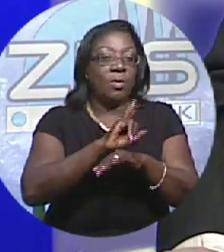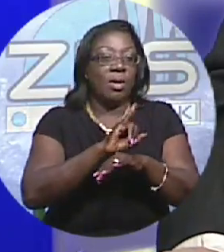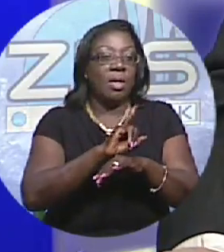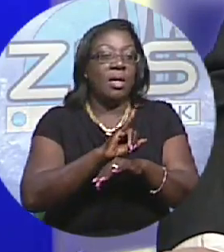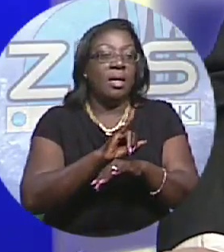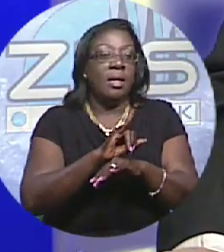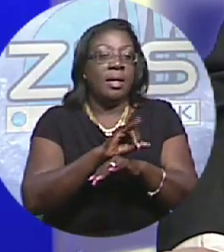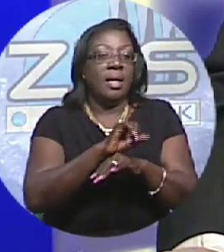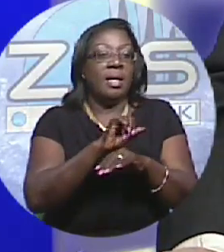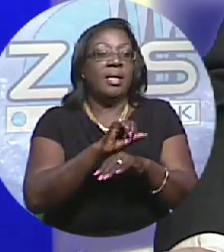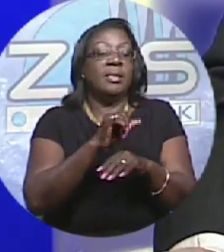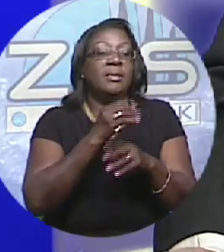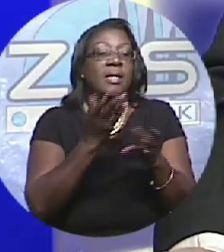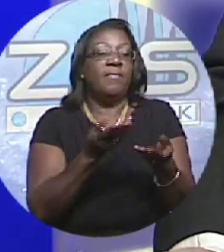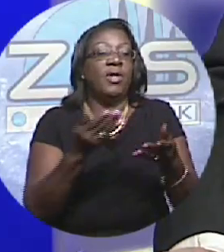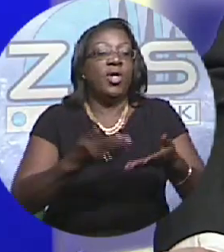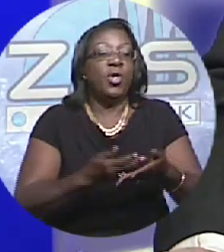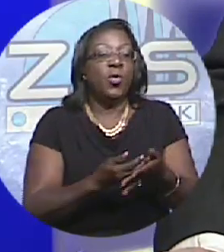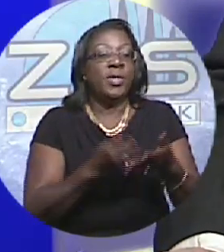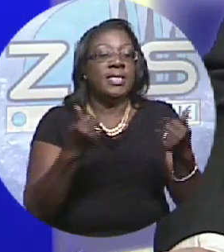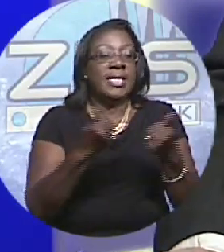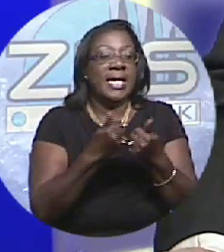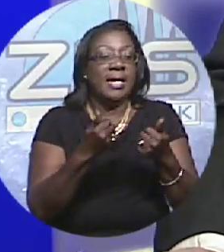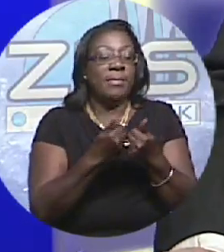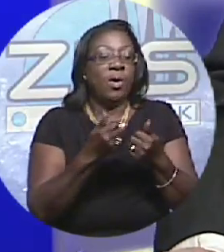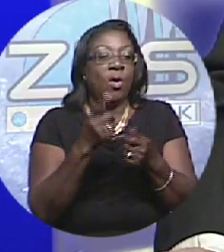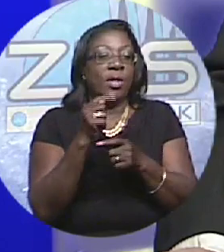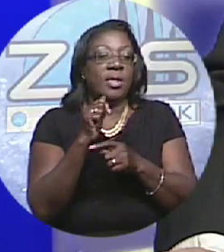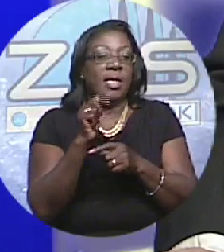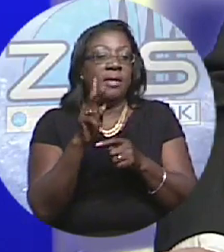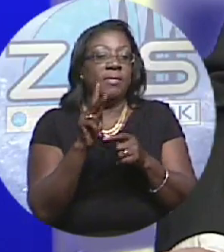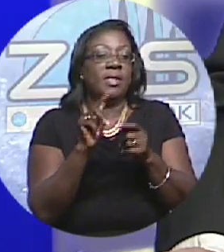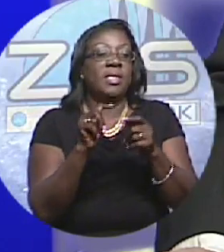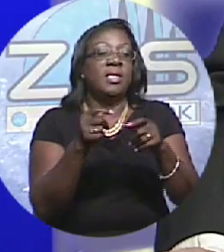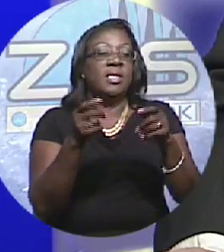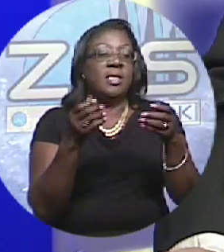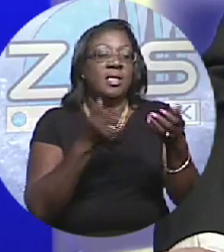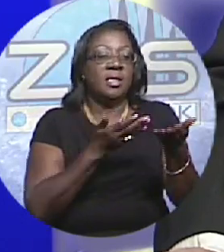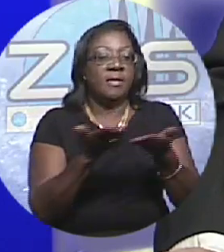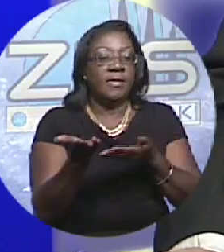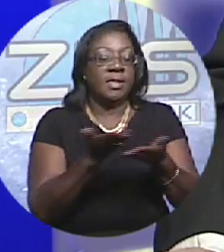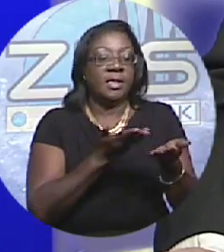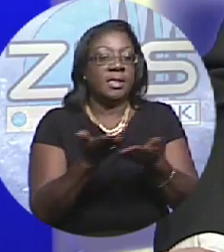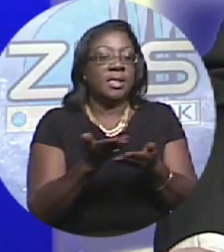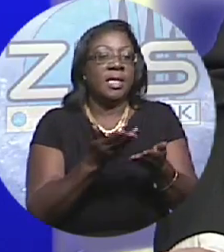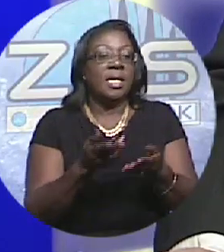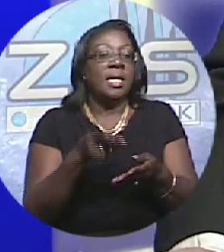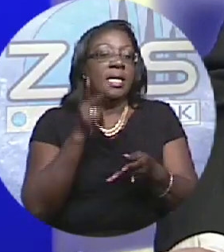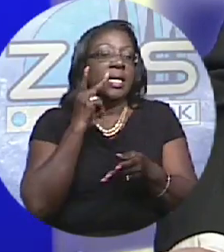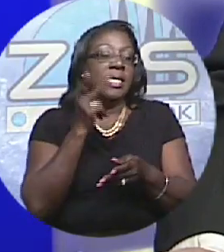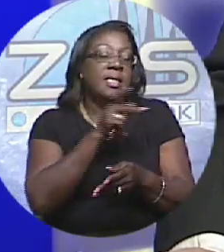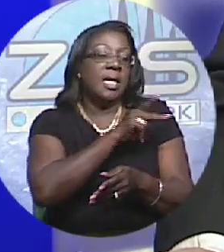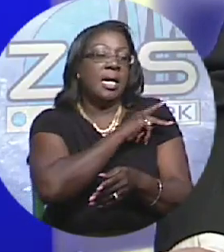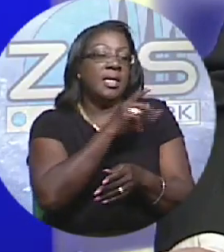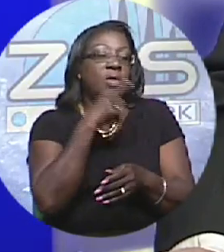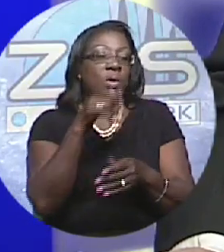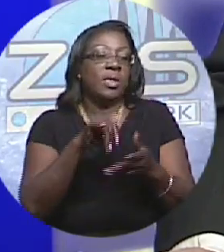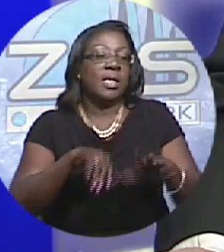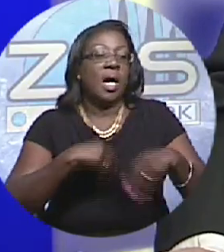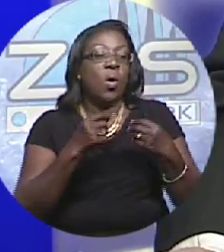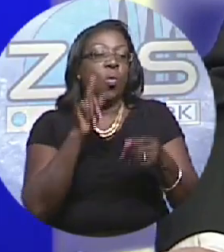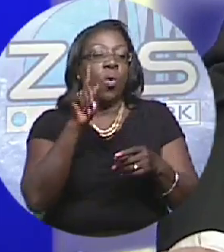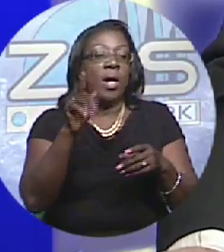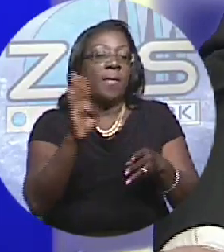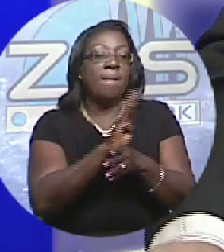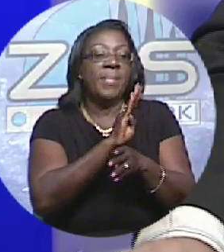game in television services. In tonight's BTC Island Connection, Keishla Adley tells us how one Iguanian businesswoman is reacting